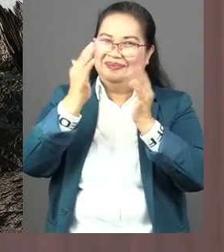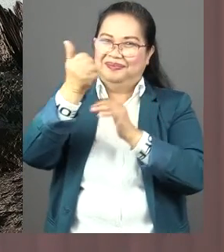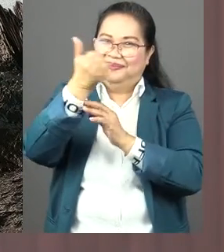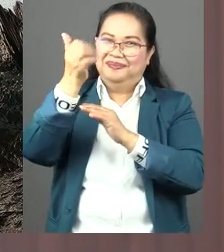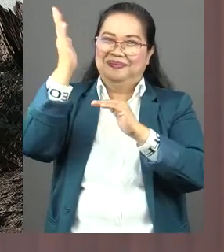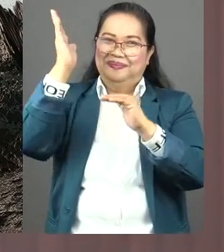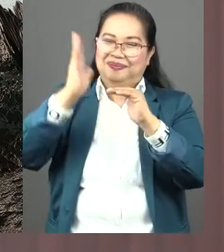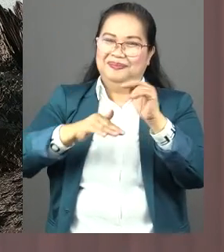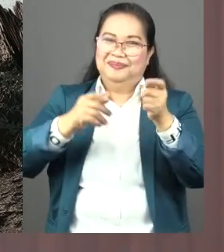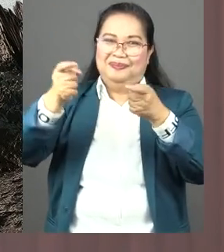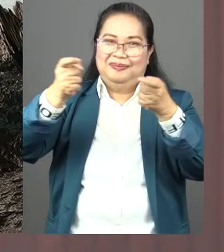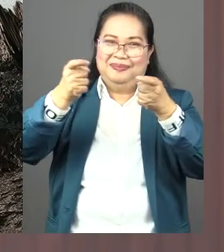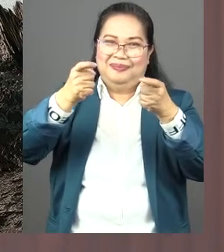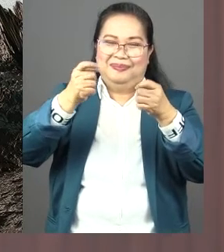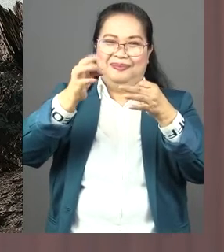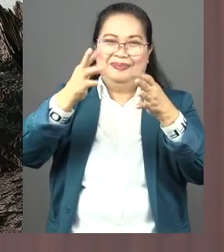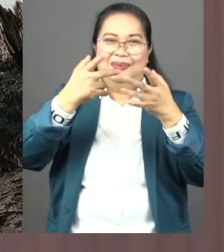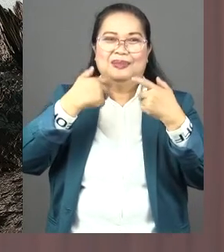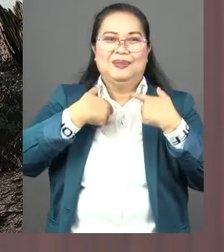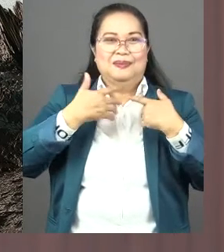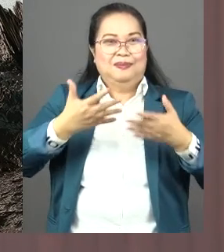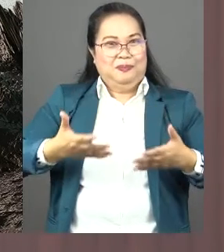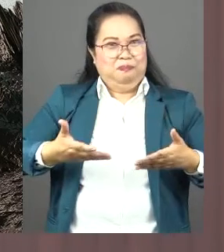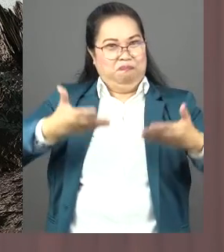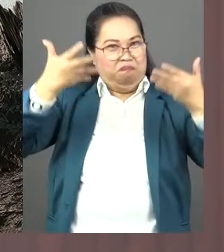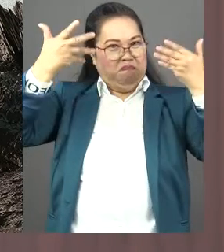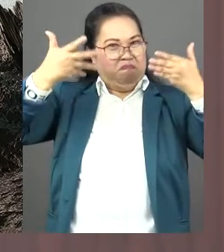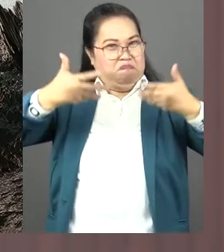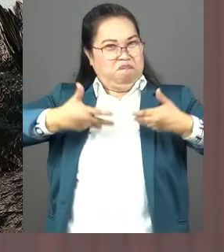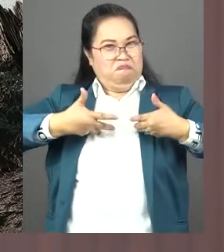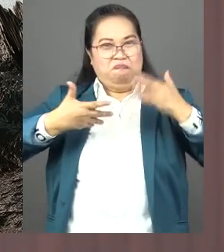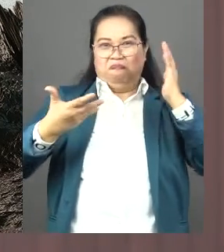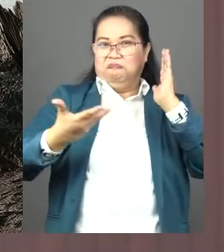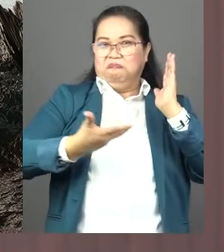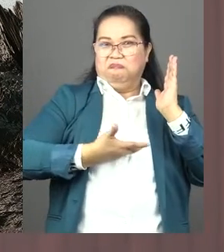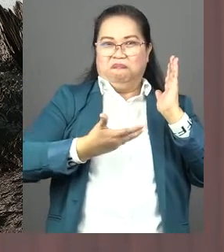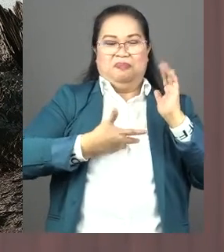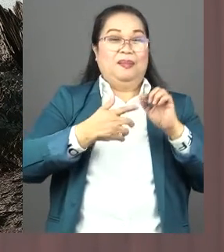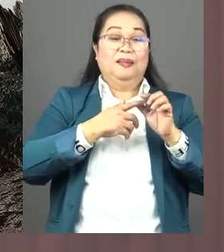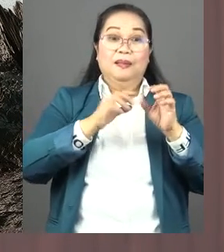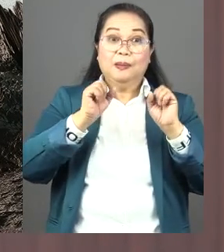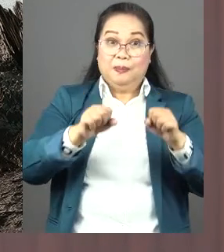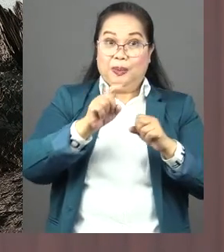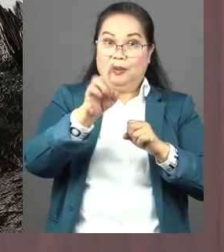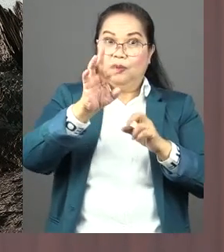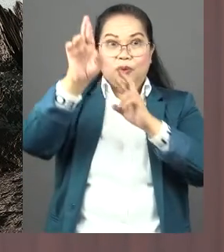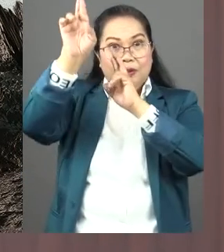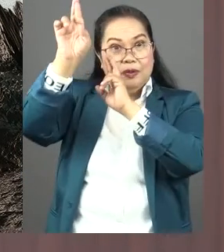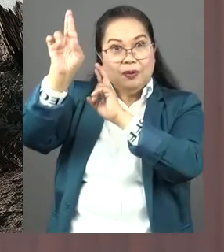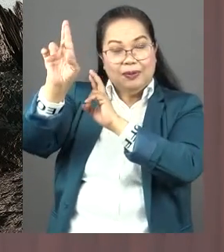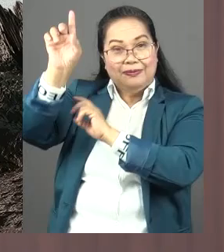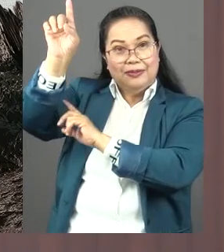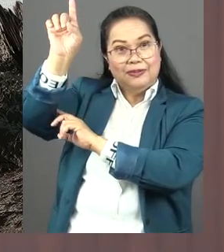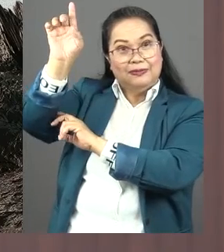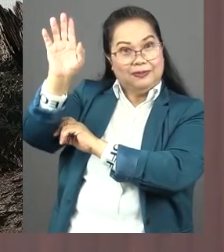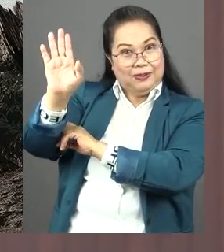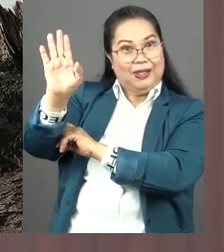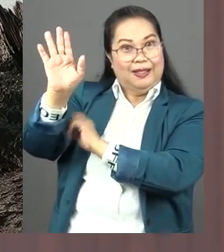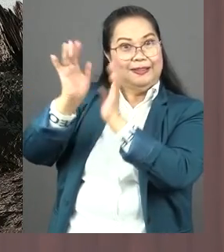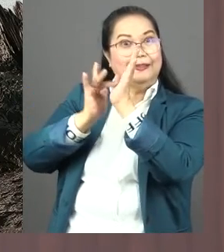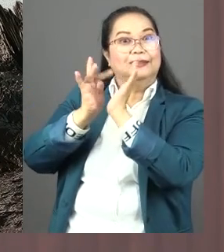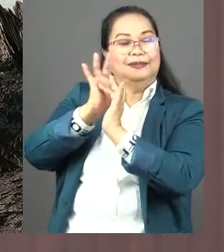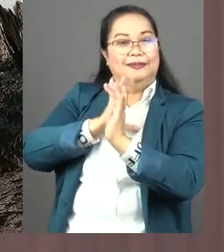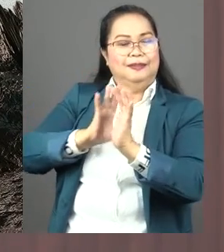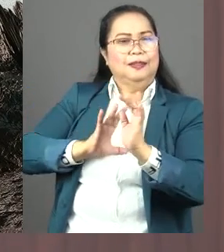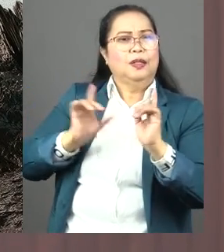than dominating them and exalting ourselves. And this is only possible when we have reverence for Christ.